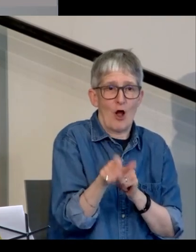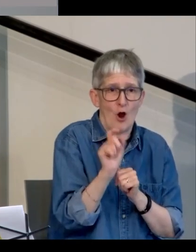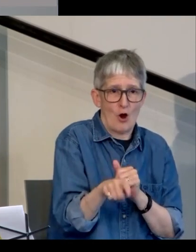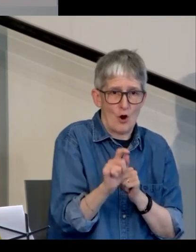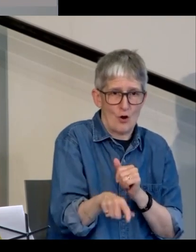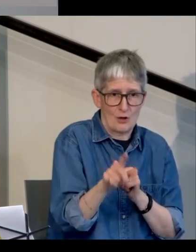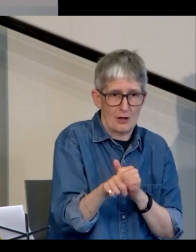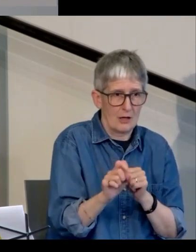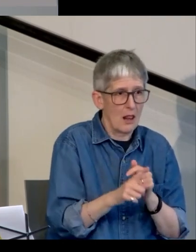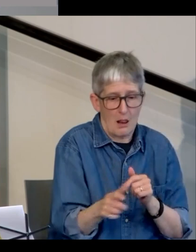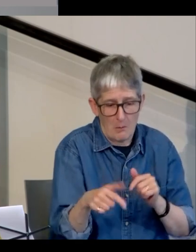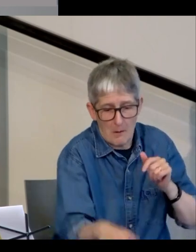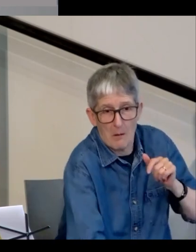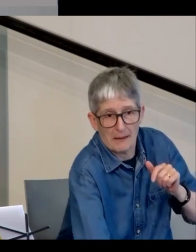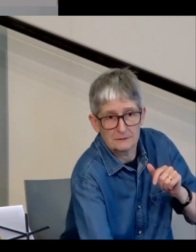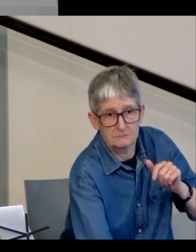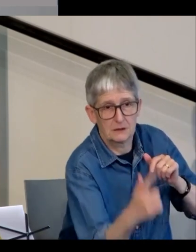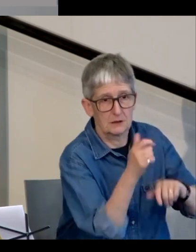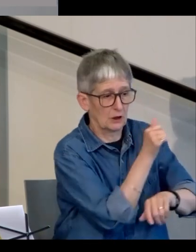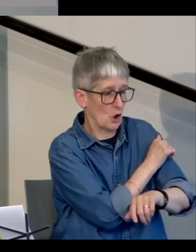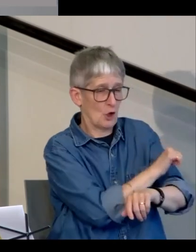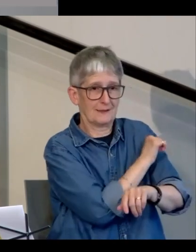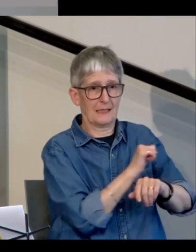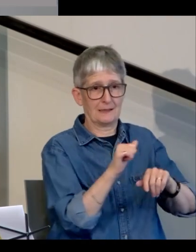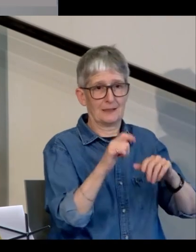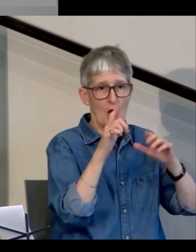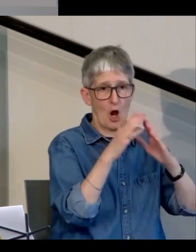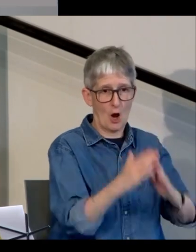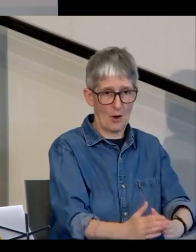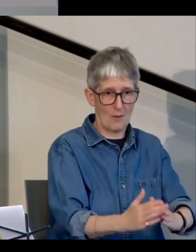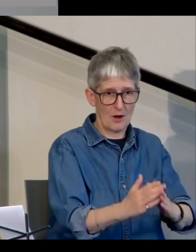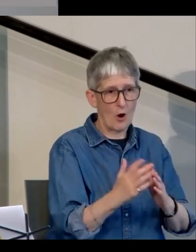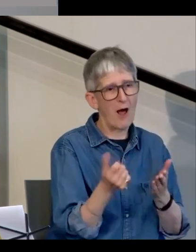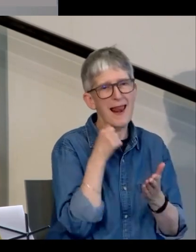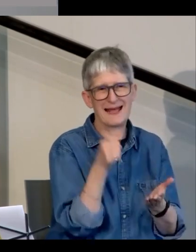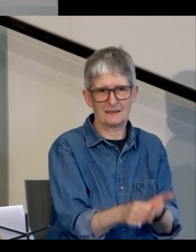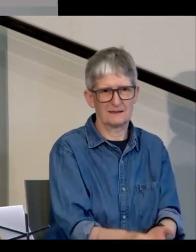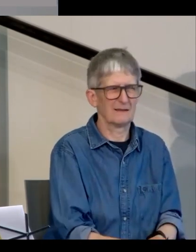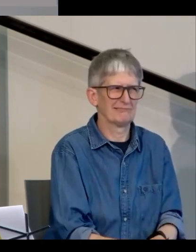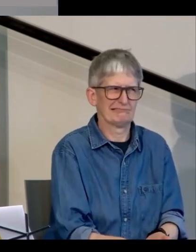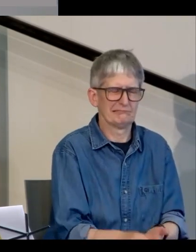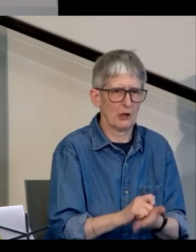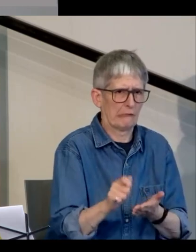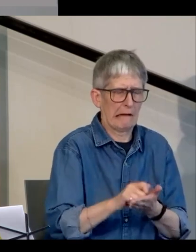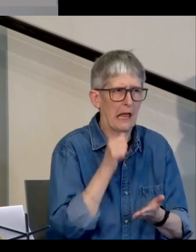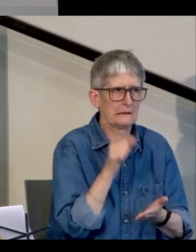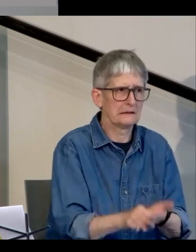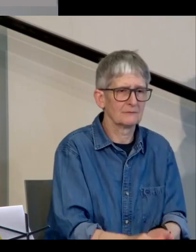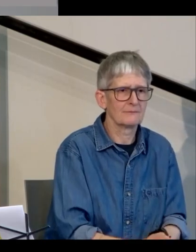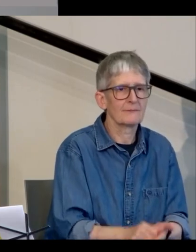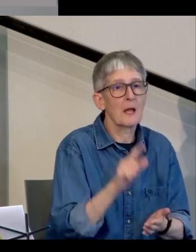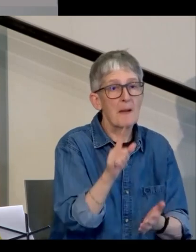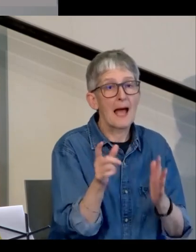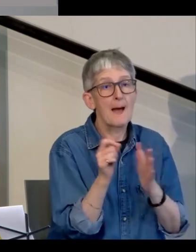way down in the basement of the nurse's accommodation, or letters, and I really wasn't good at letters.